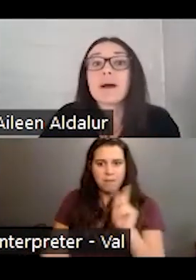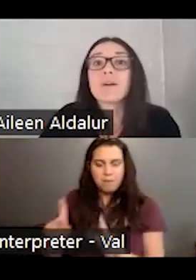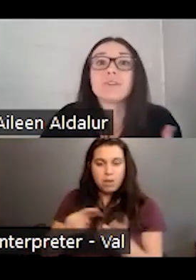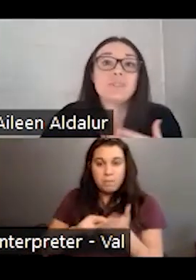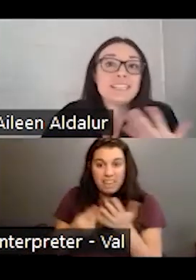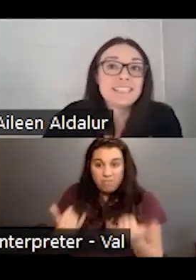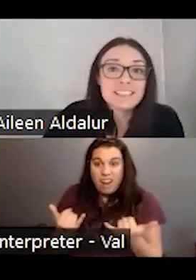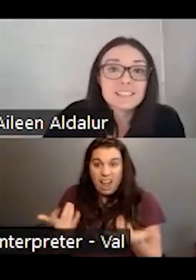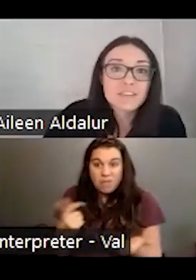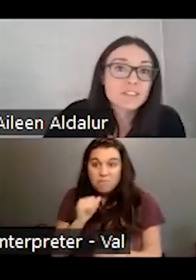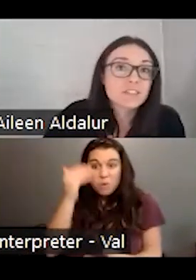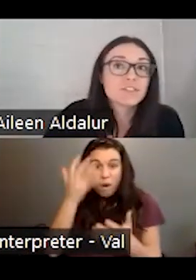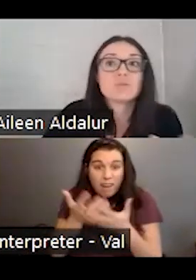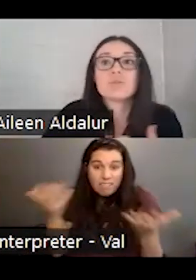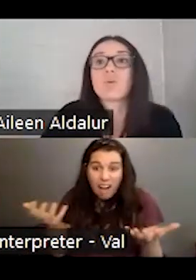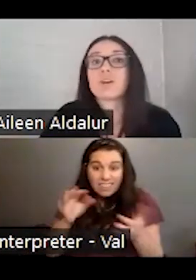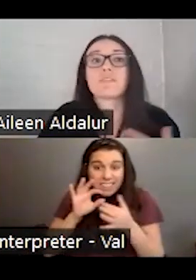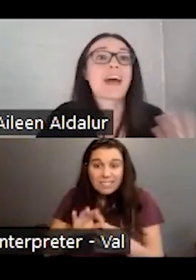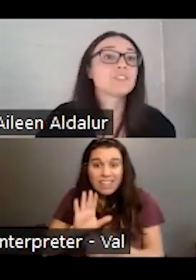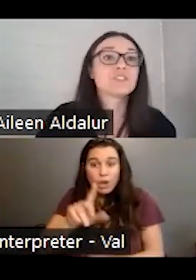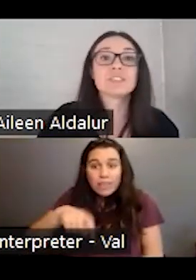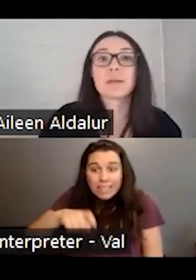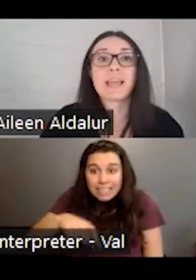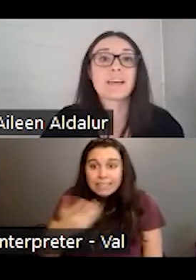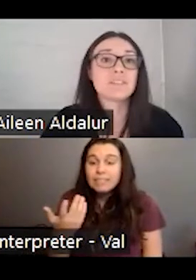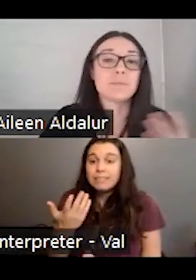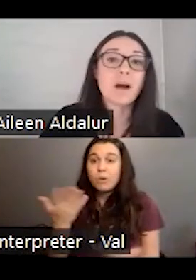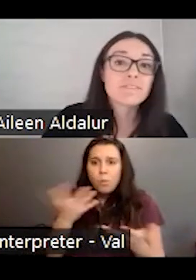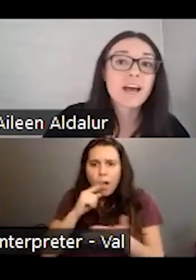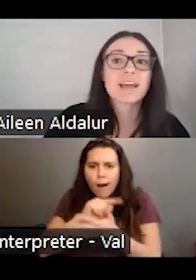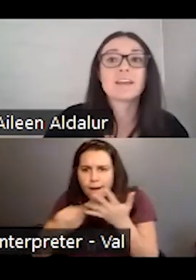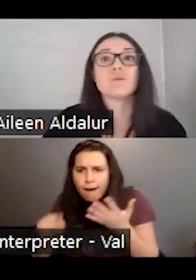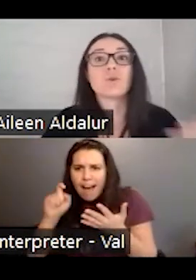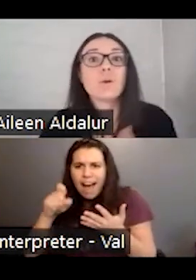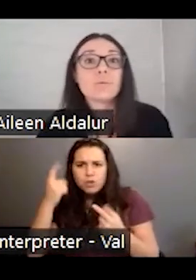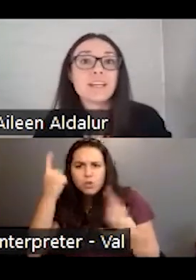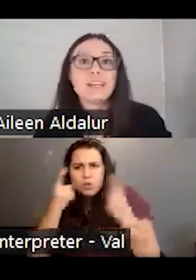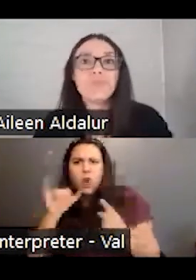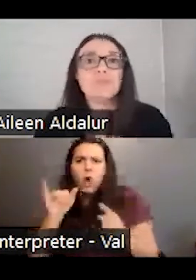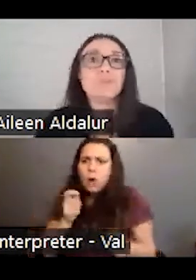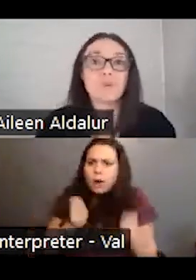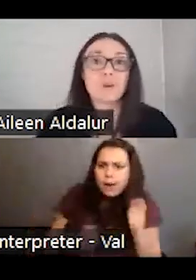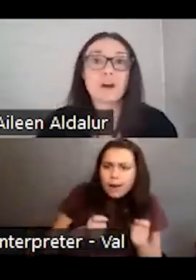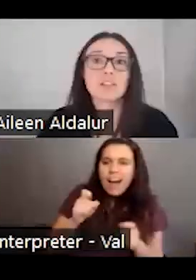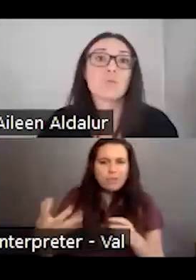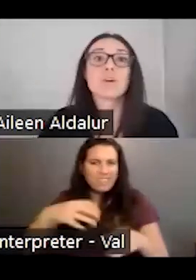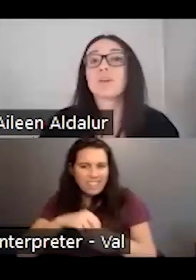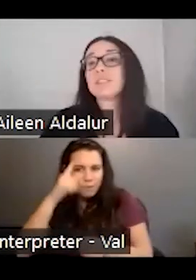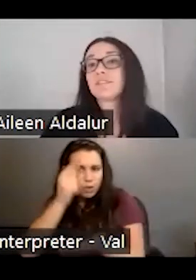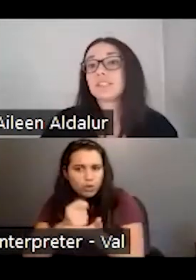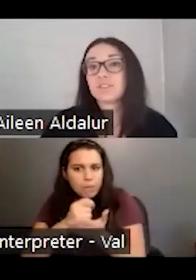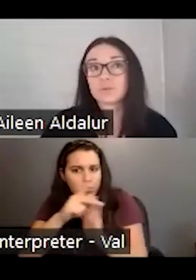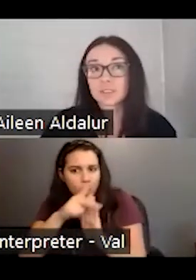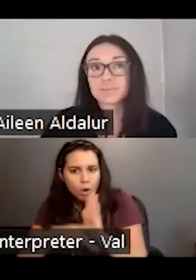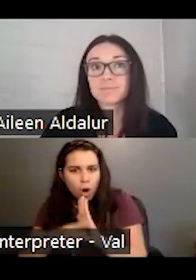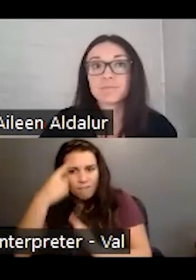known about the unique needs of deaf individuals or the factors that may have to be modified or incorporated into treatment protocols when working